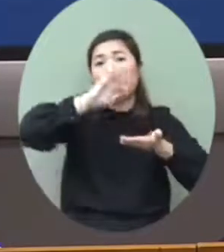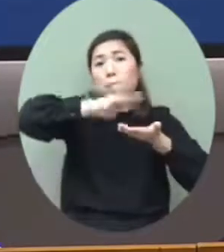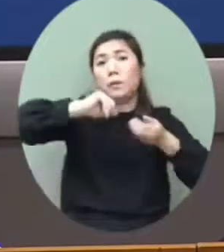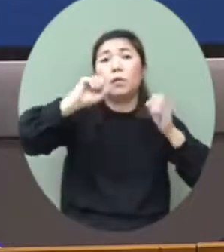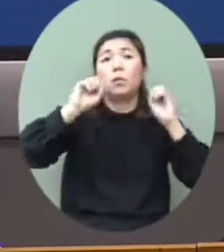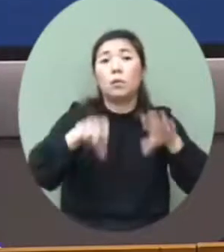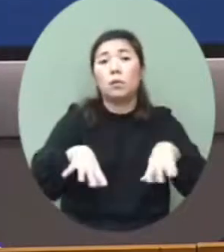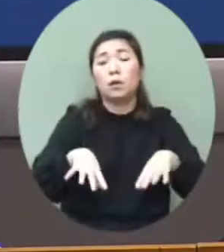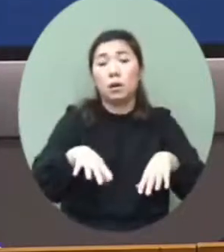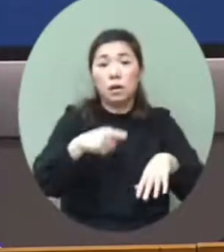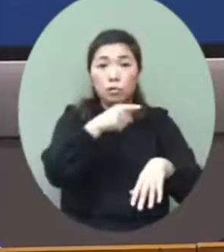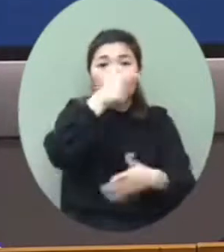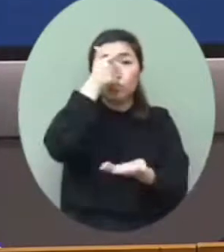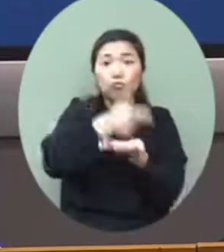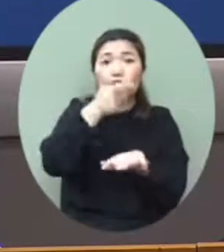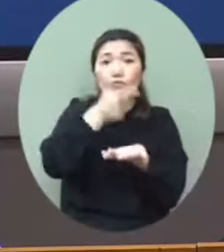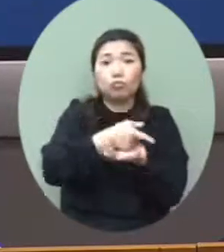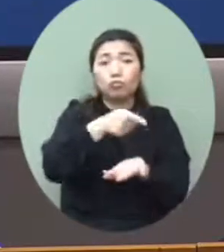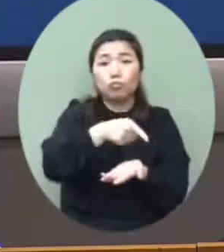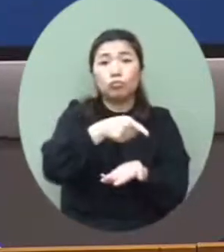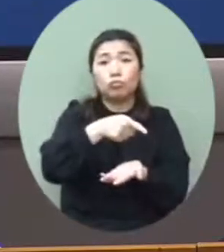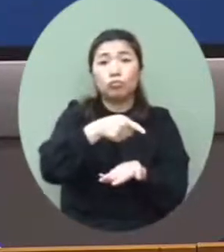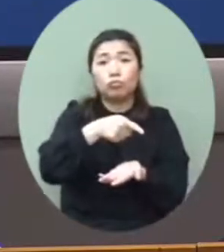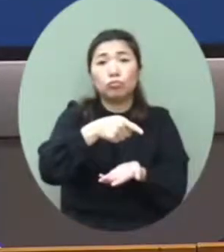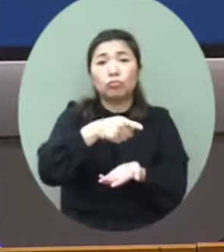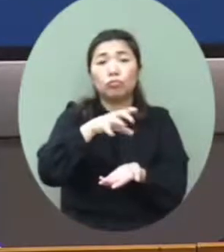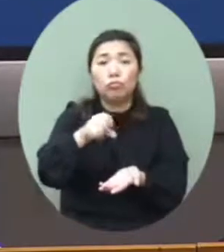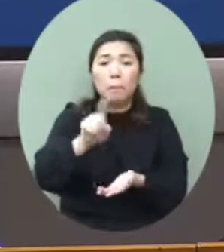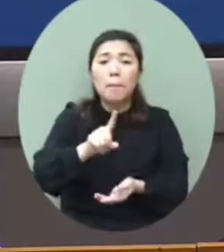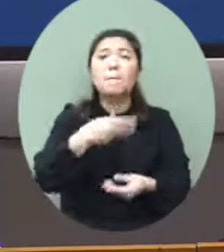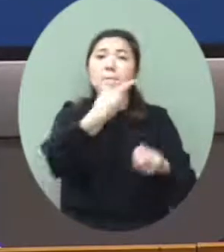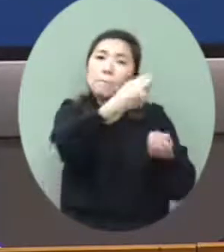In our press release on February the 25th,